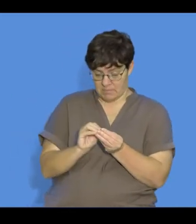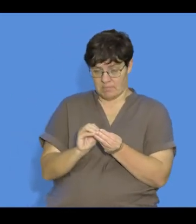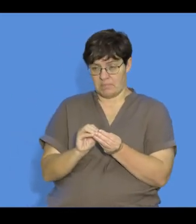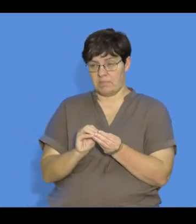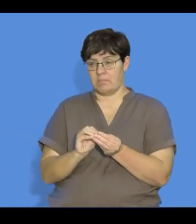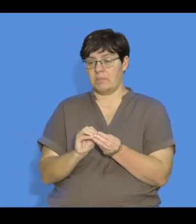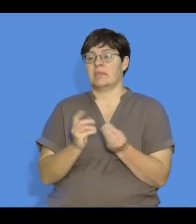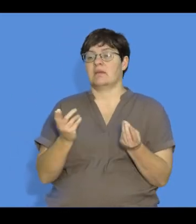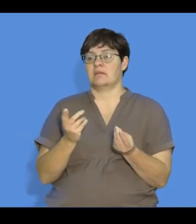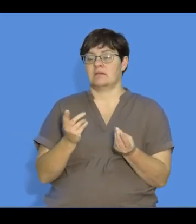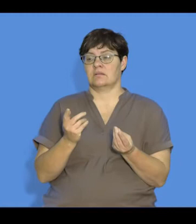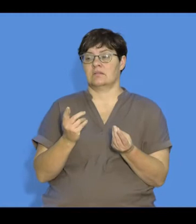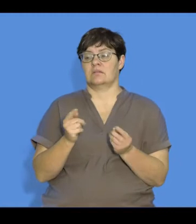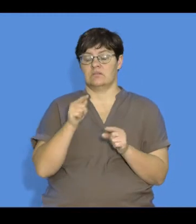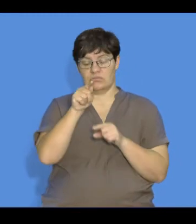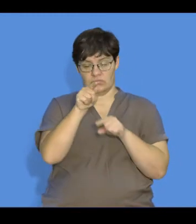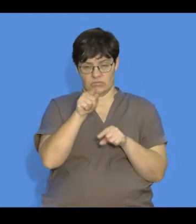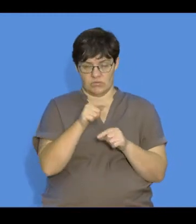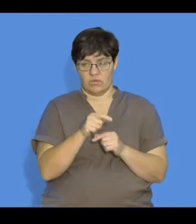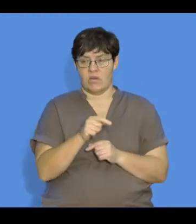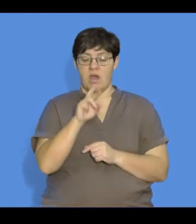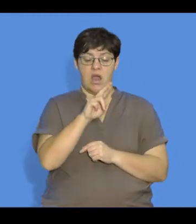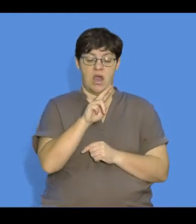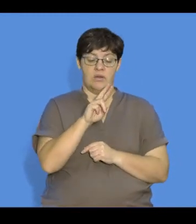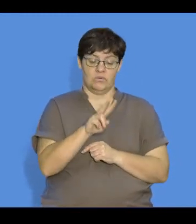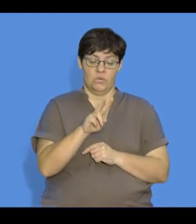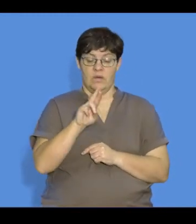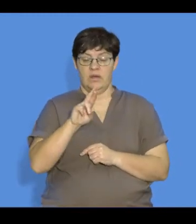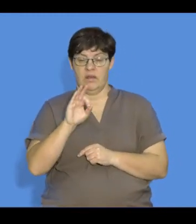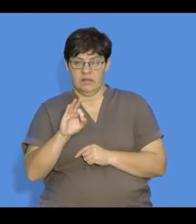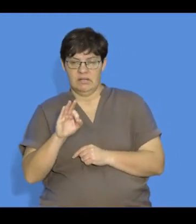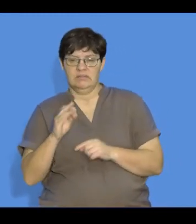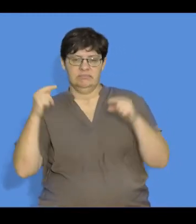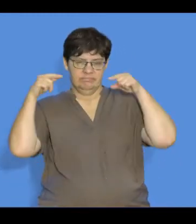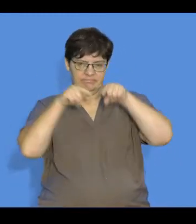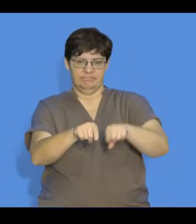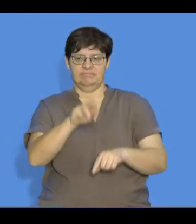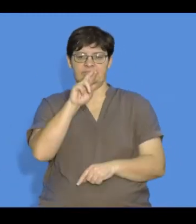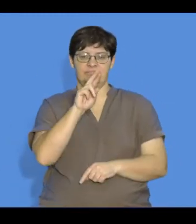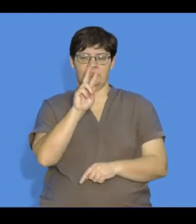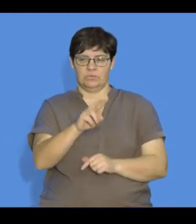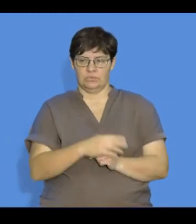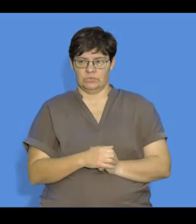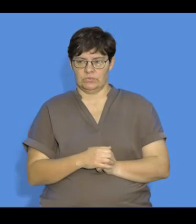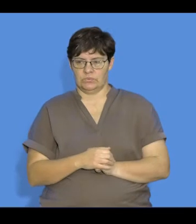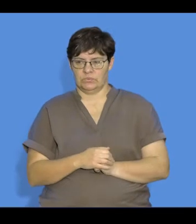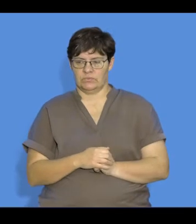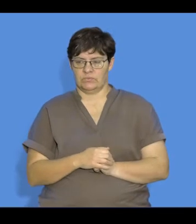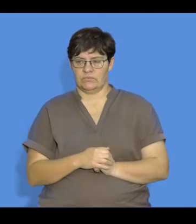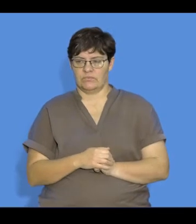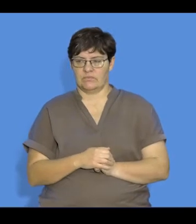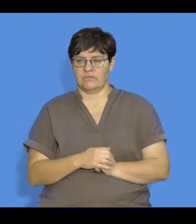resistor, these two, R3 and R4, actually parallel to R2, right? So this